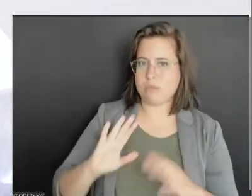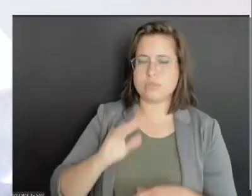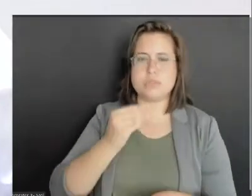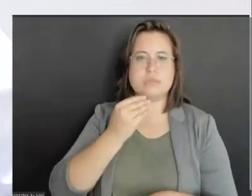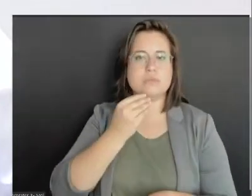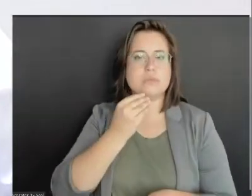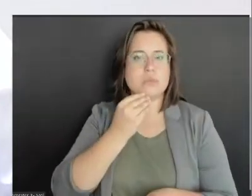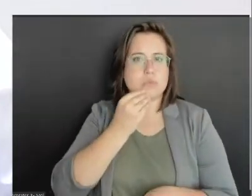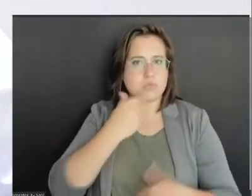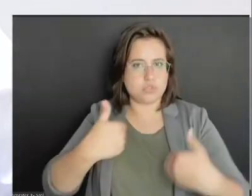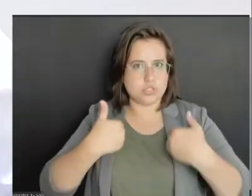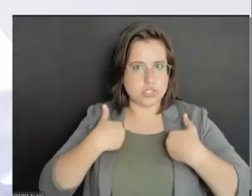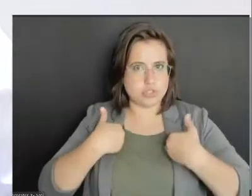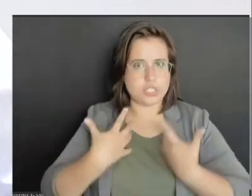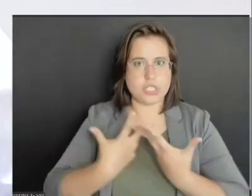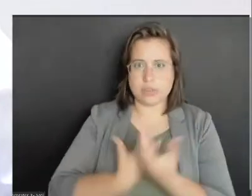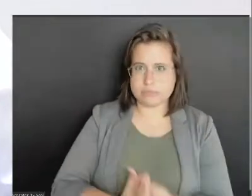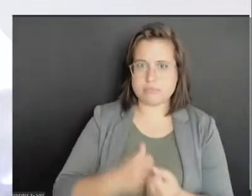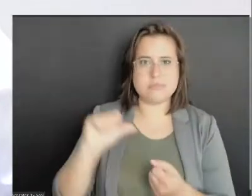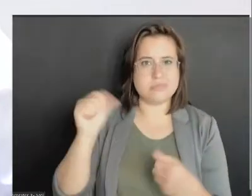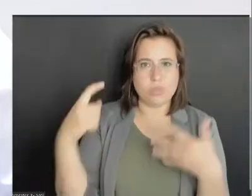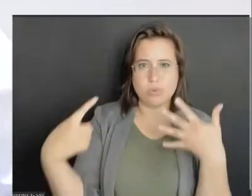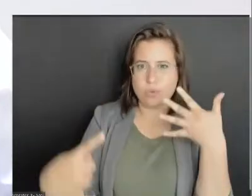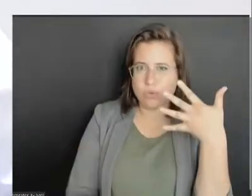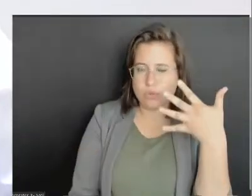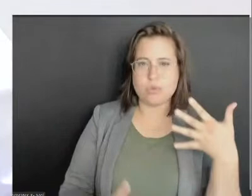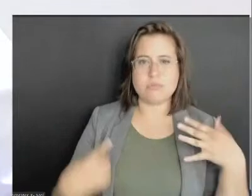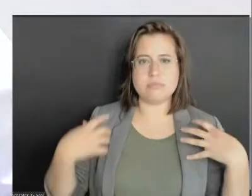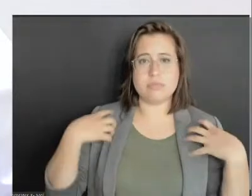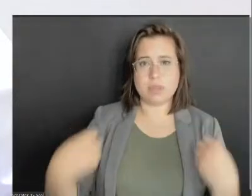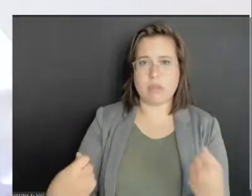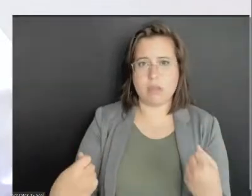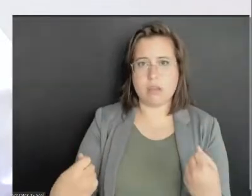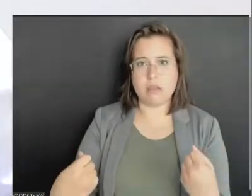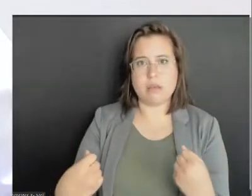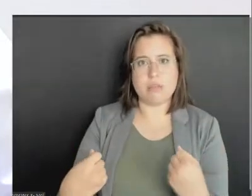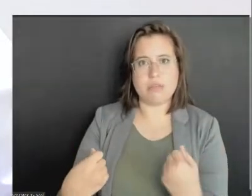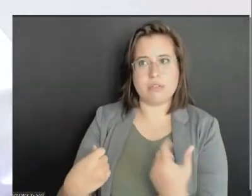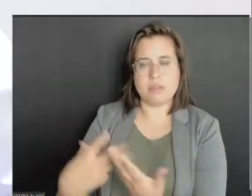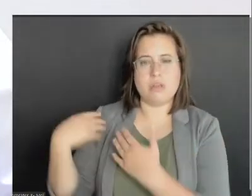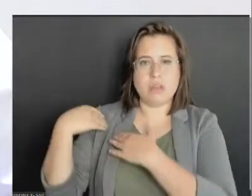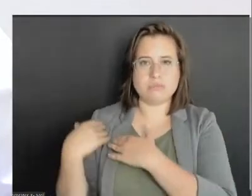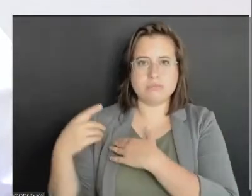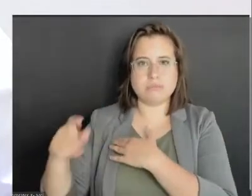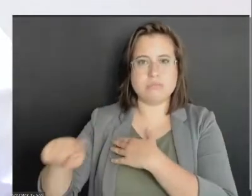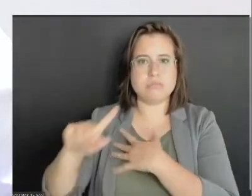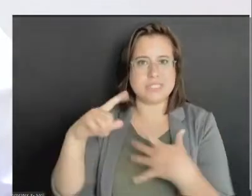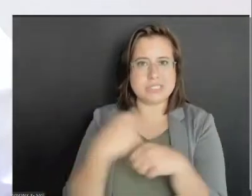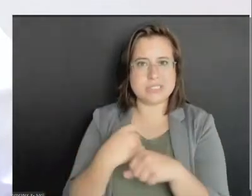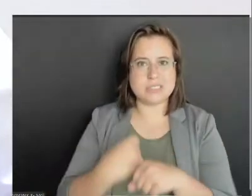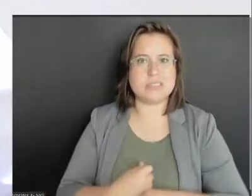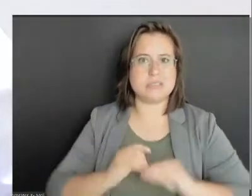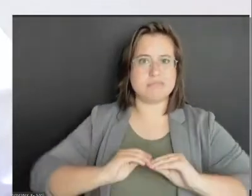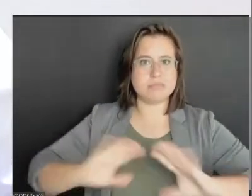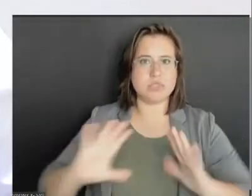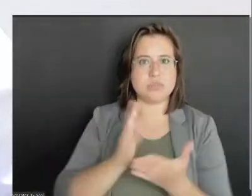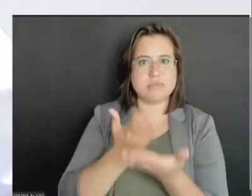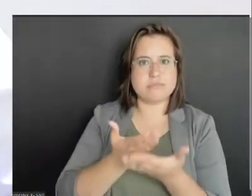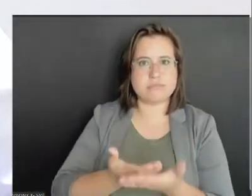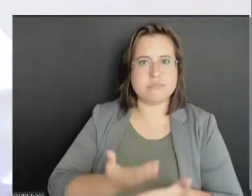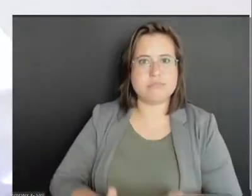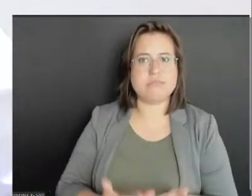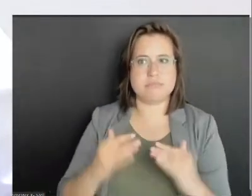other social determinants of health are laid to bear by the statistics outlining the disproportionate